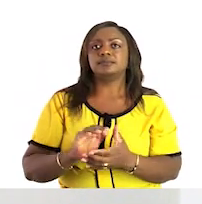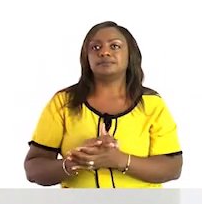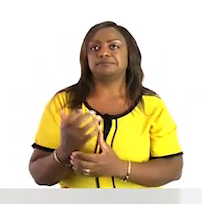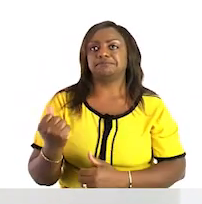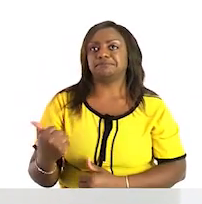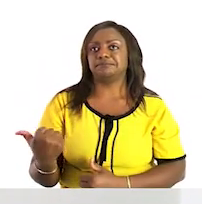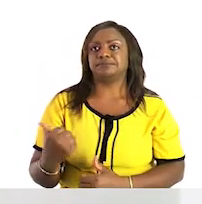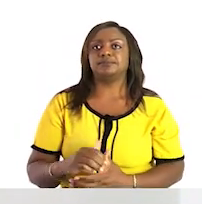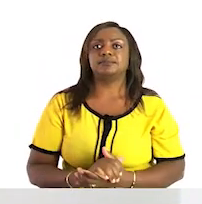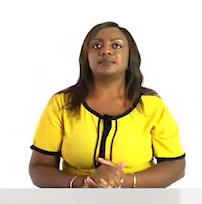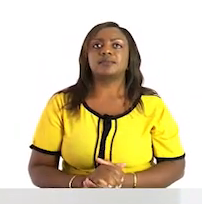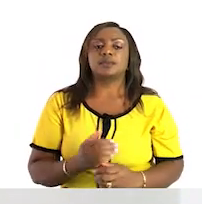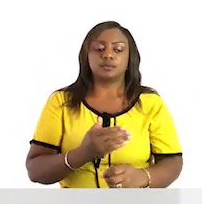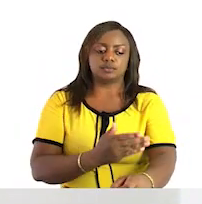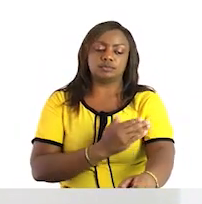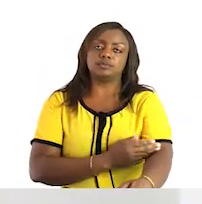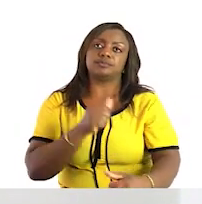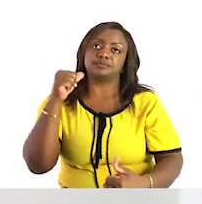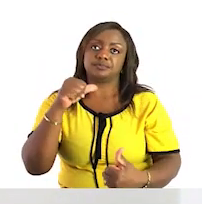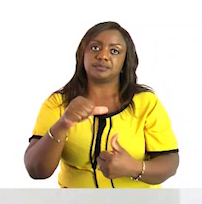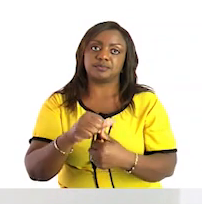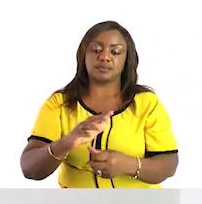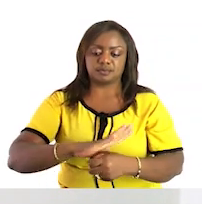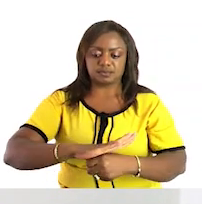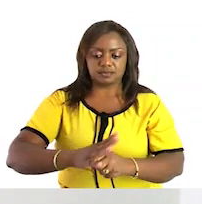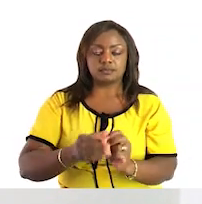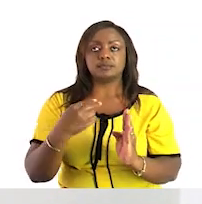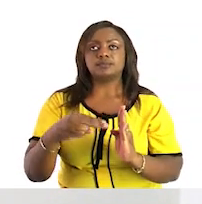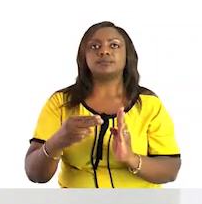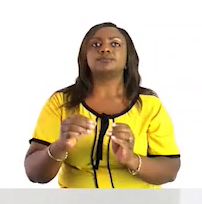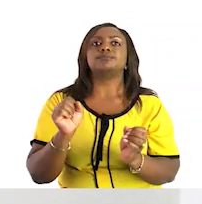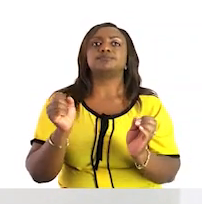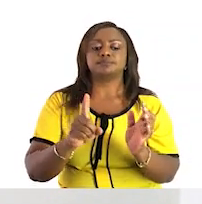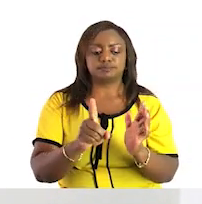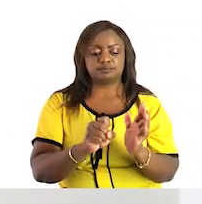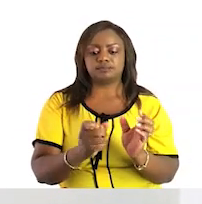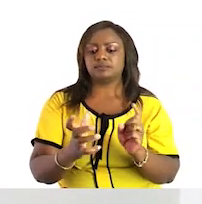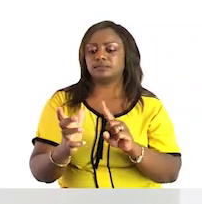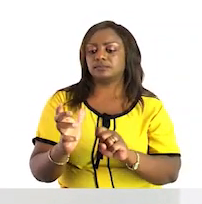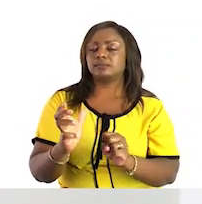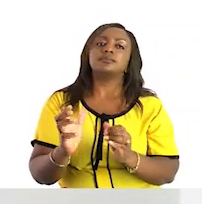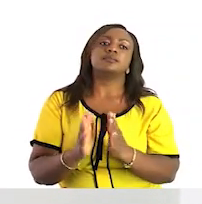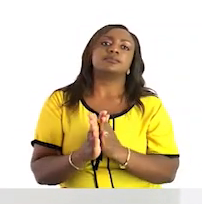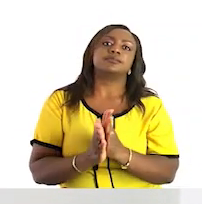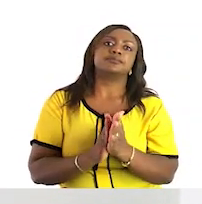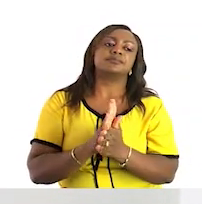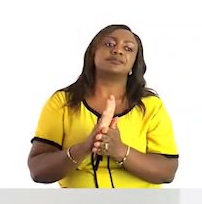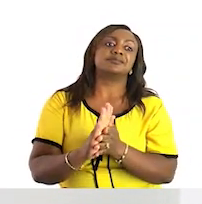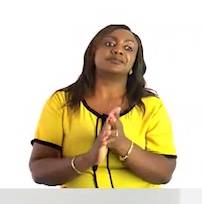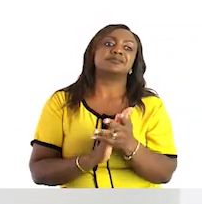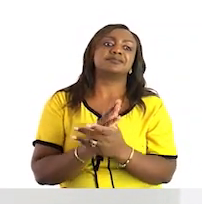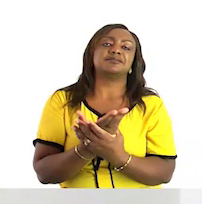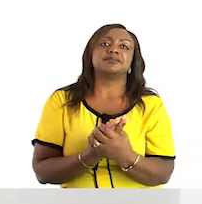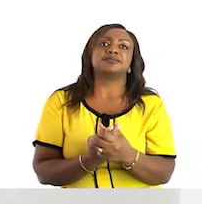Chanel. Before our lesson, we need to sanitize our hands. Let's take our sanitizers